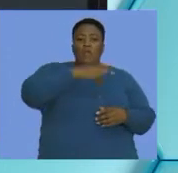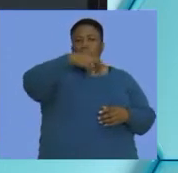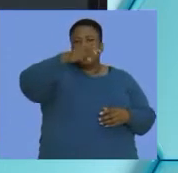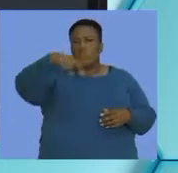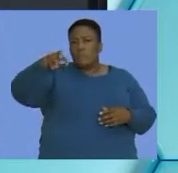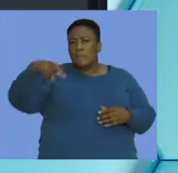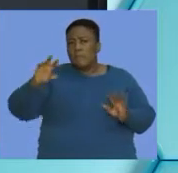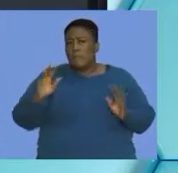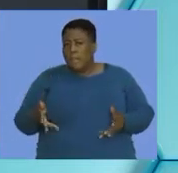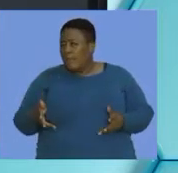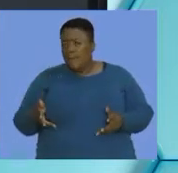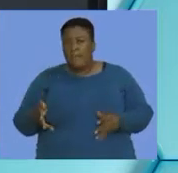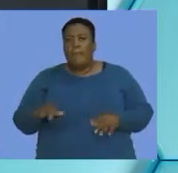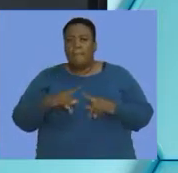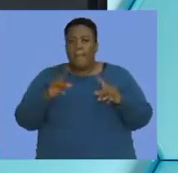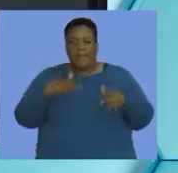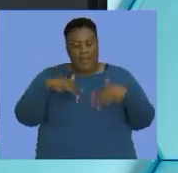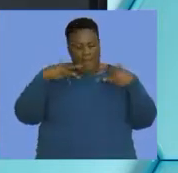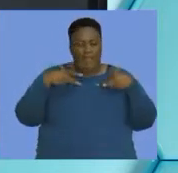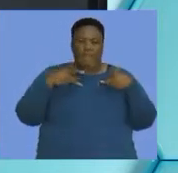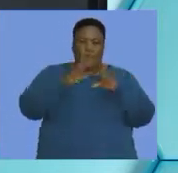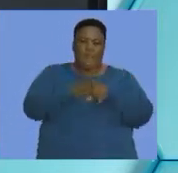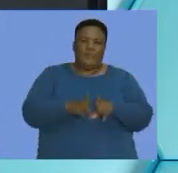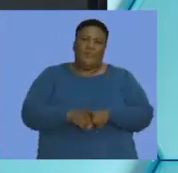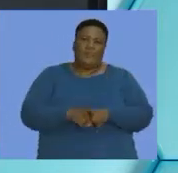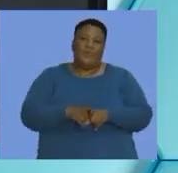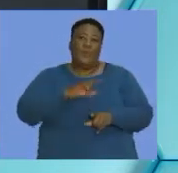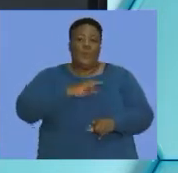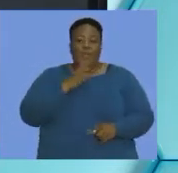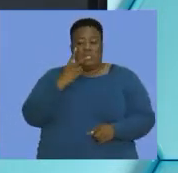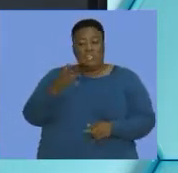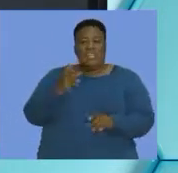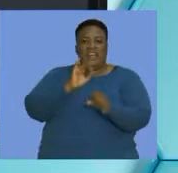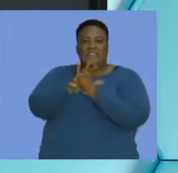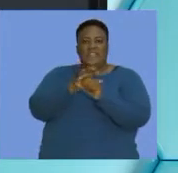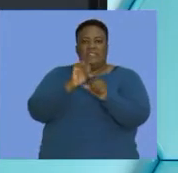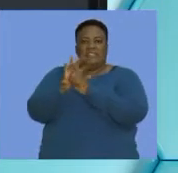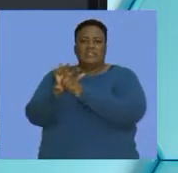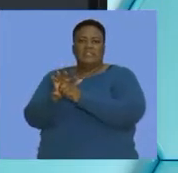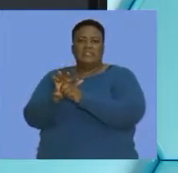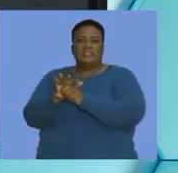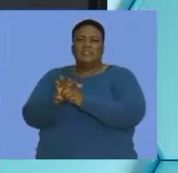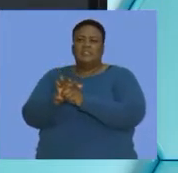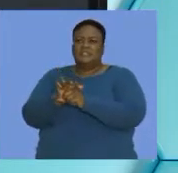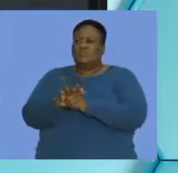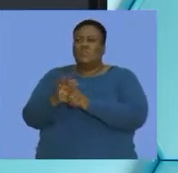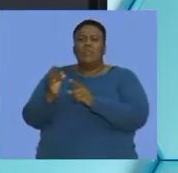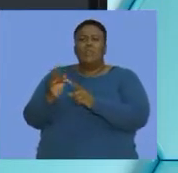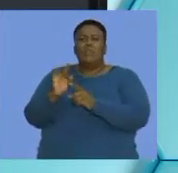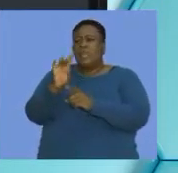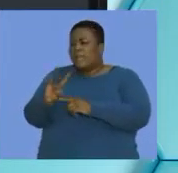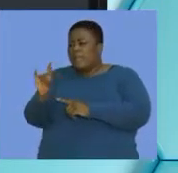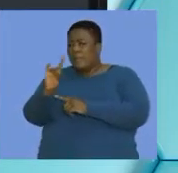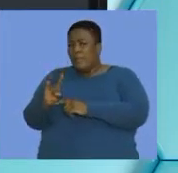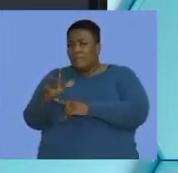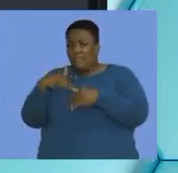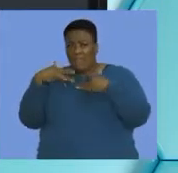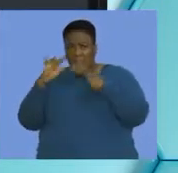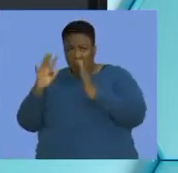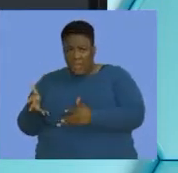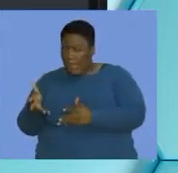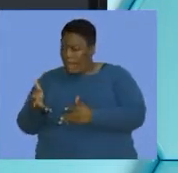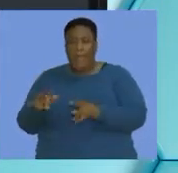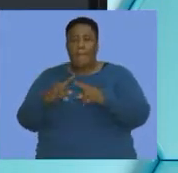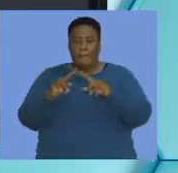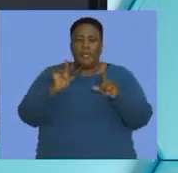tourism industry, but it's essential to our livelihoods, as we see that it affects not just the livelihoods of animals, but it also